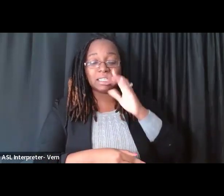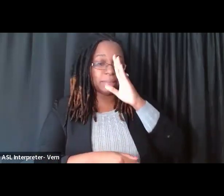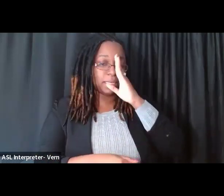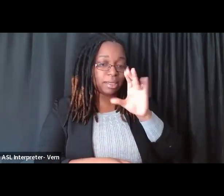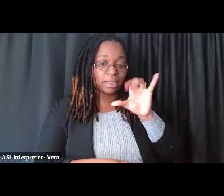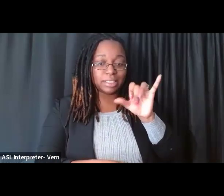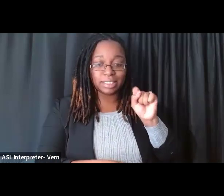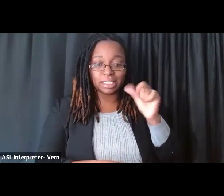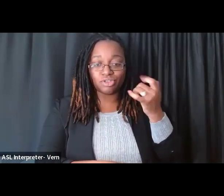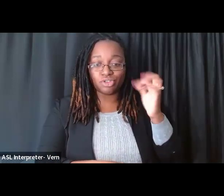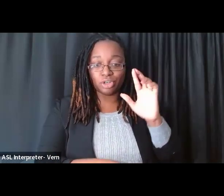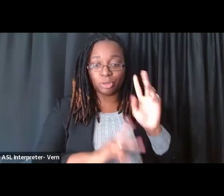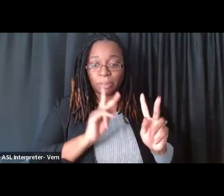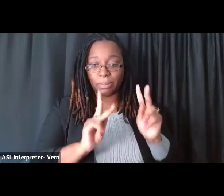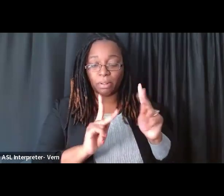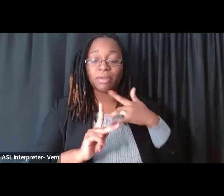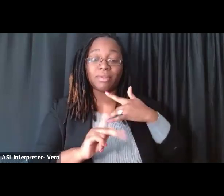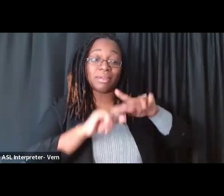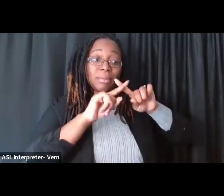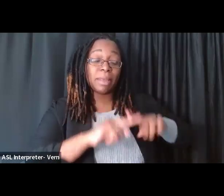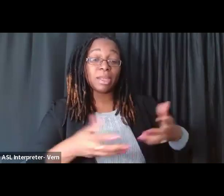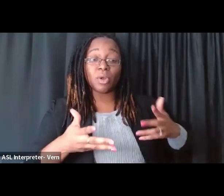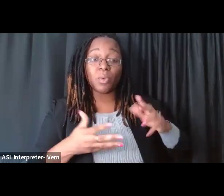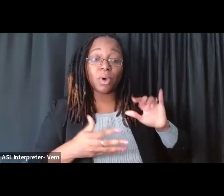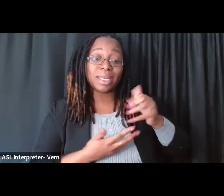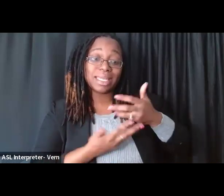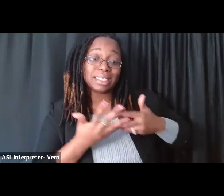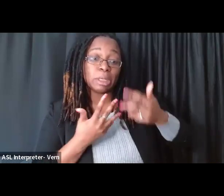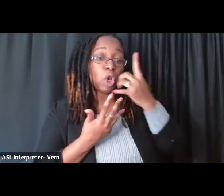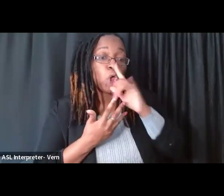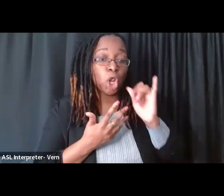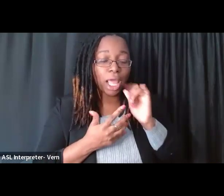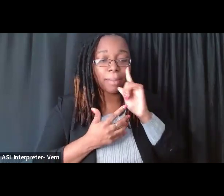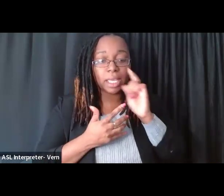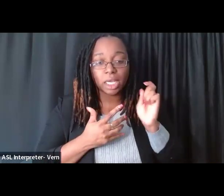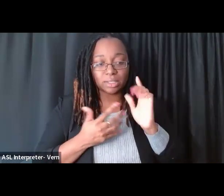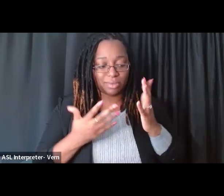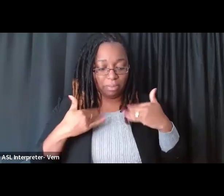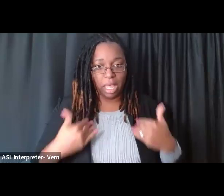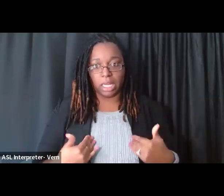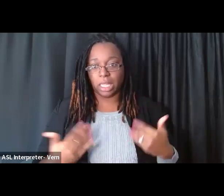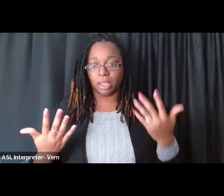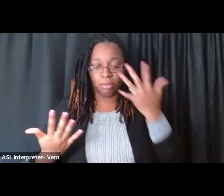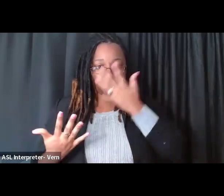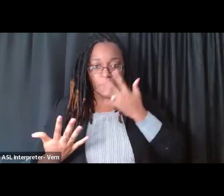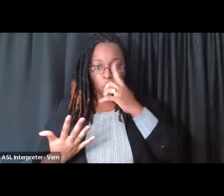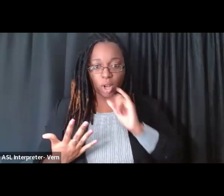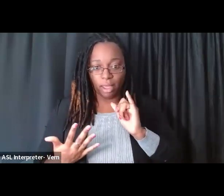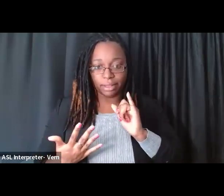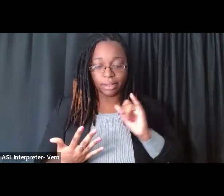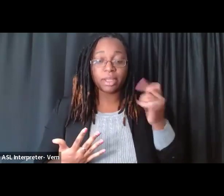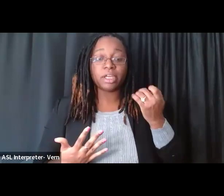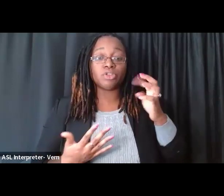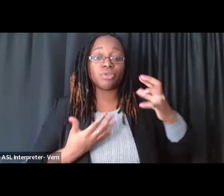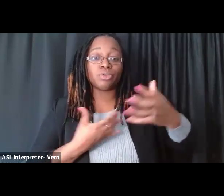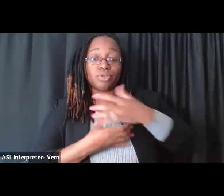and can often rely on assumptions of what intimacy looks like based on anatomy. Gender inclusivity in